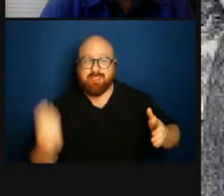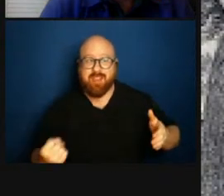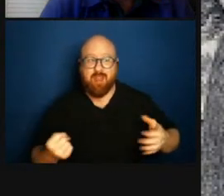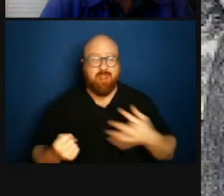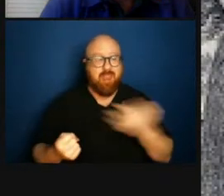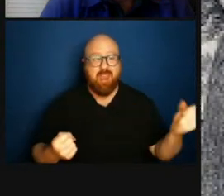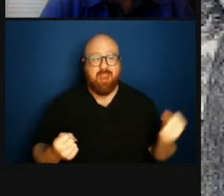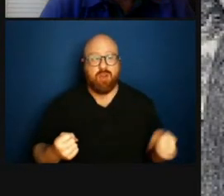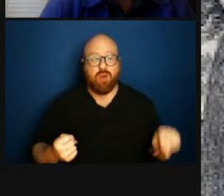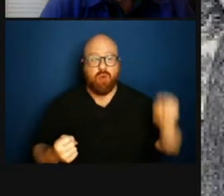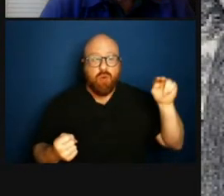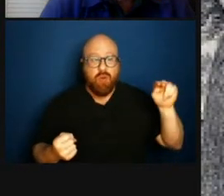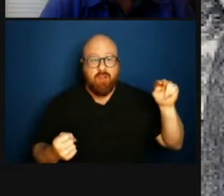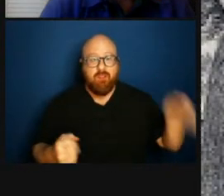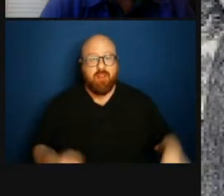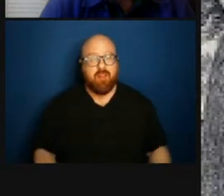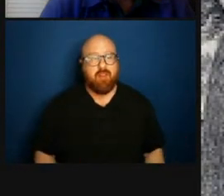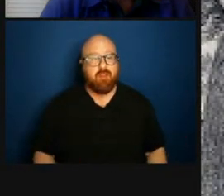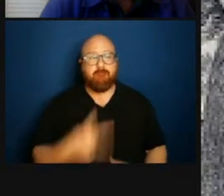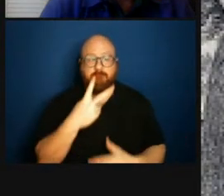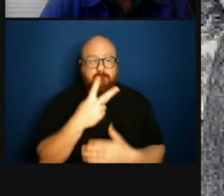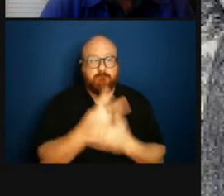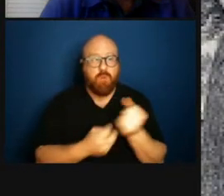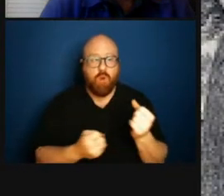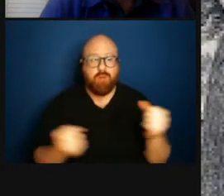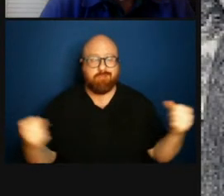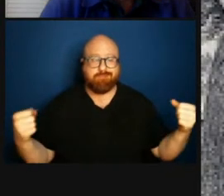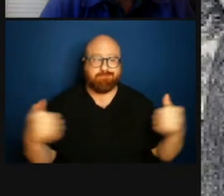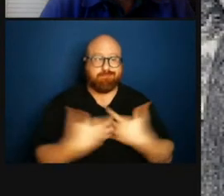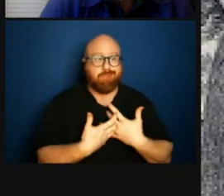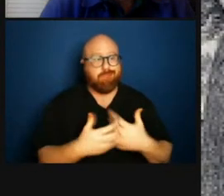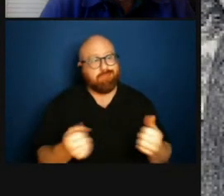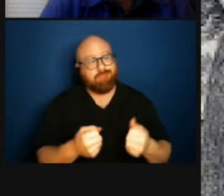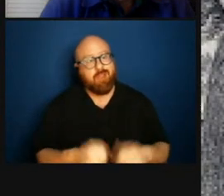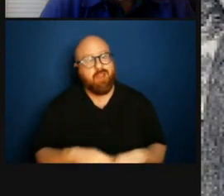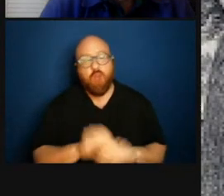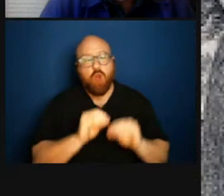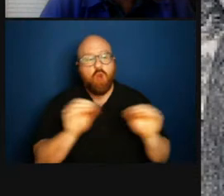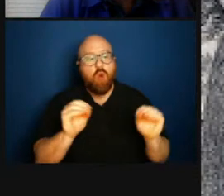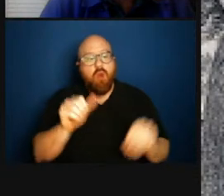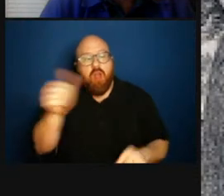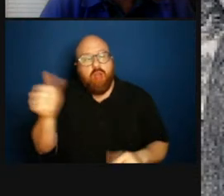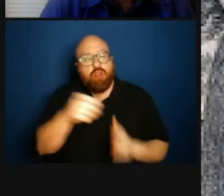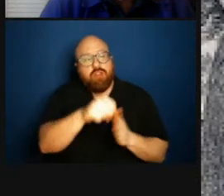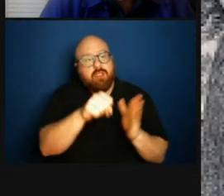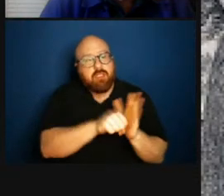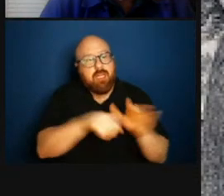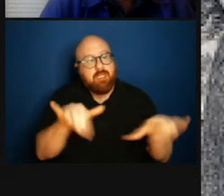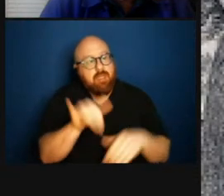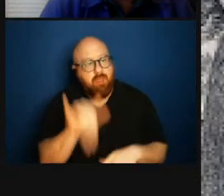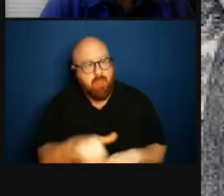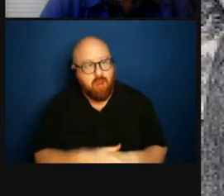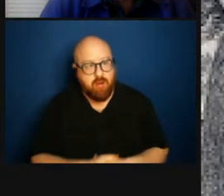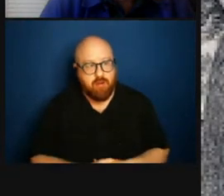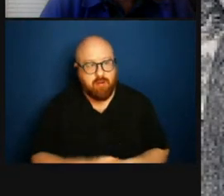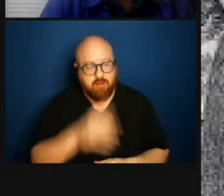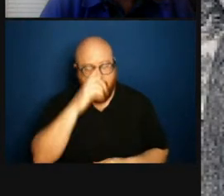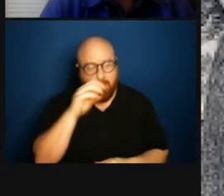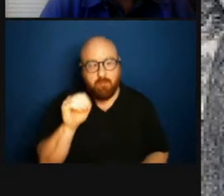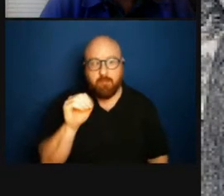at the 1862 Battle of Front Royal. No other state did that, and Marylanders fought again at Gettysburg